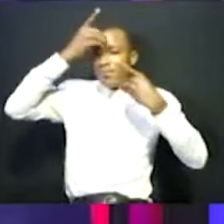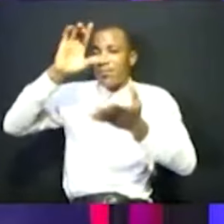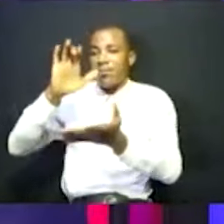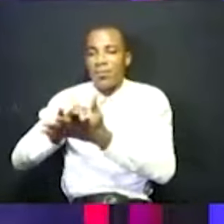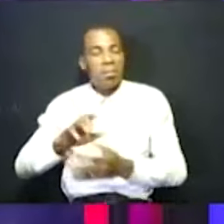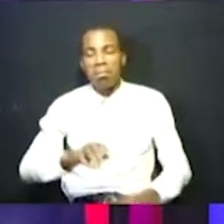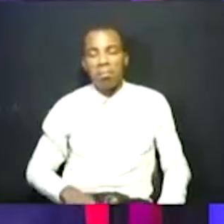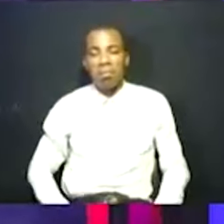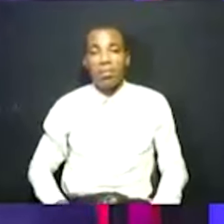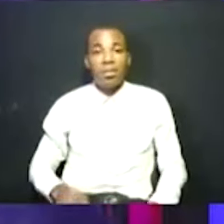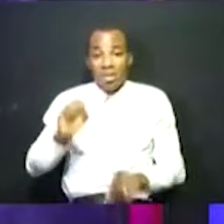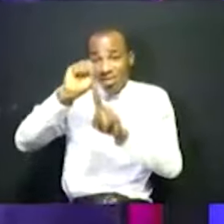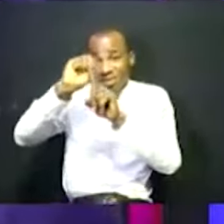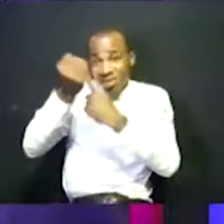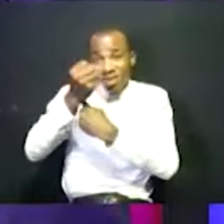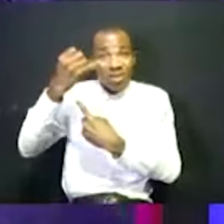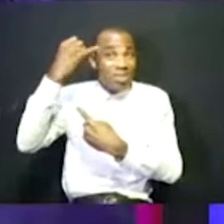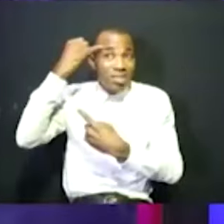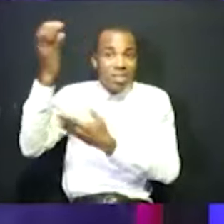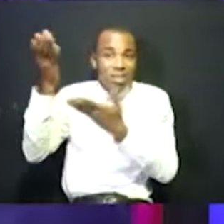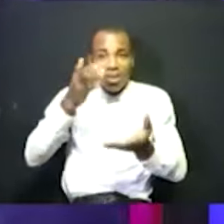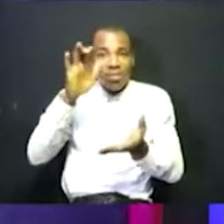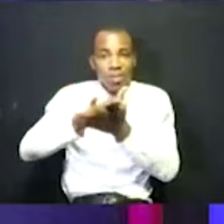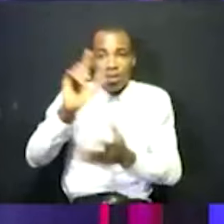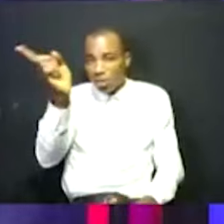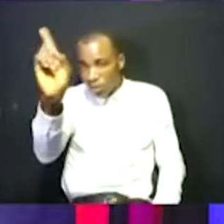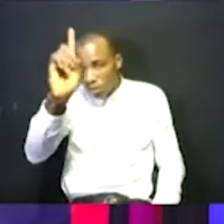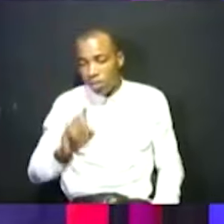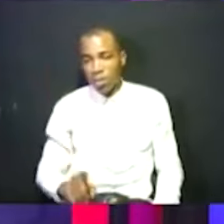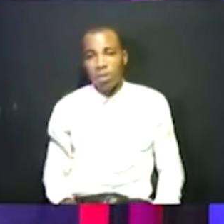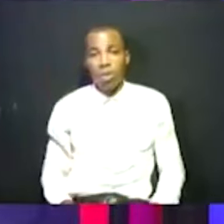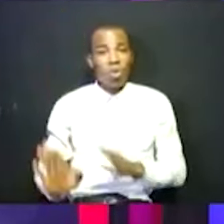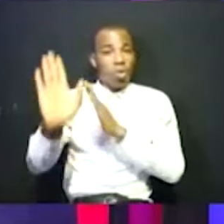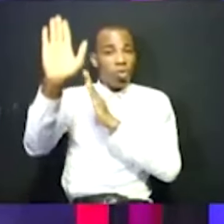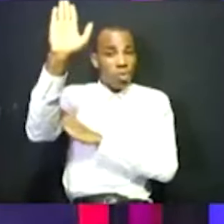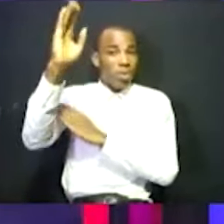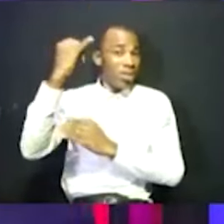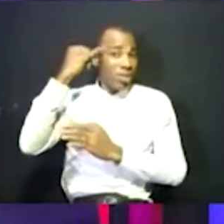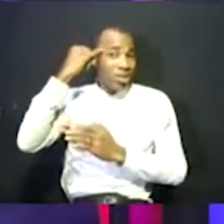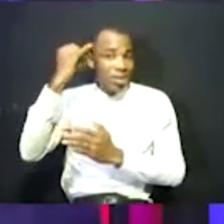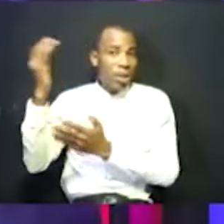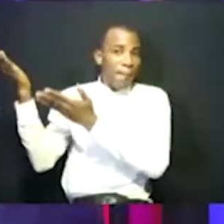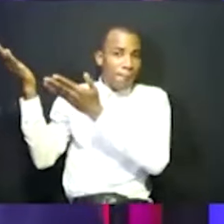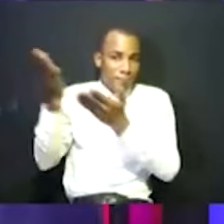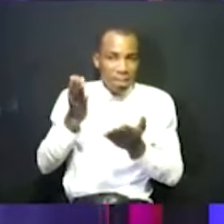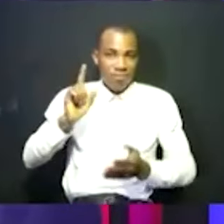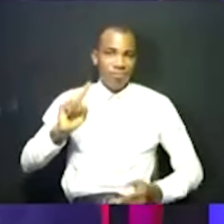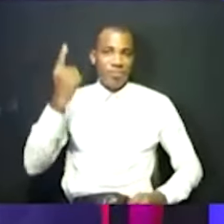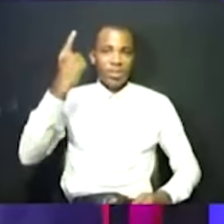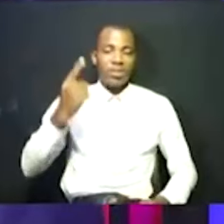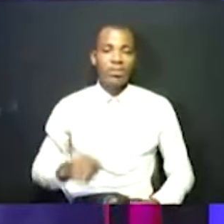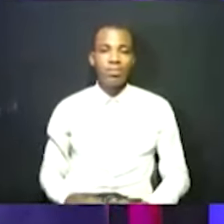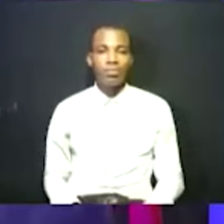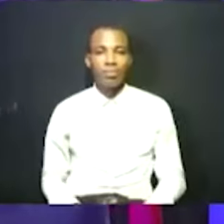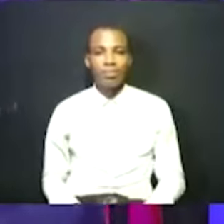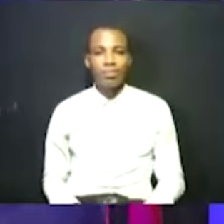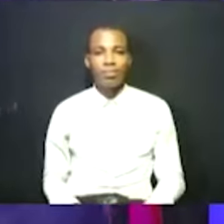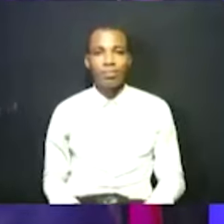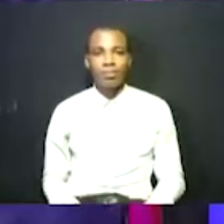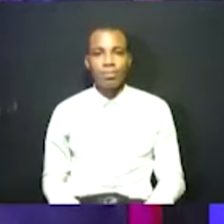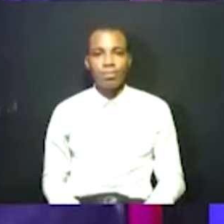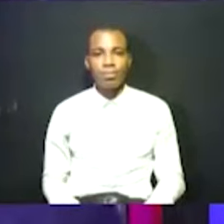No, marriage is not the product of society. Marriage is God's own idea. Edika ka se awari owe